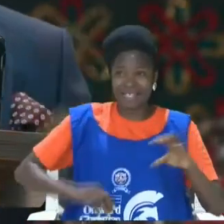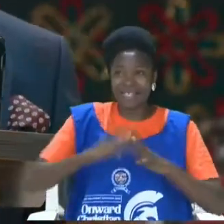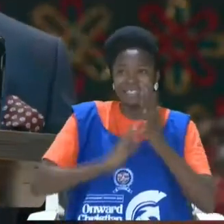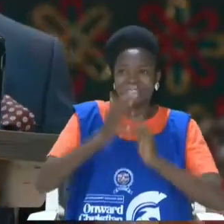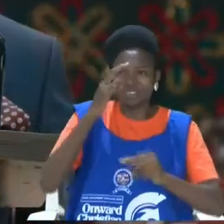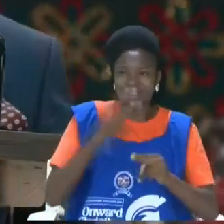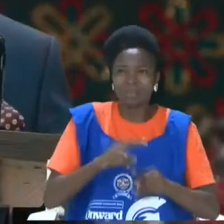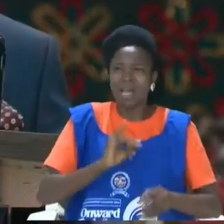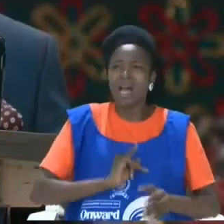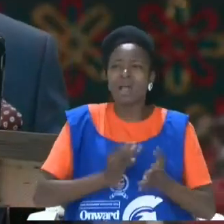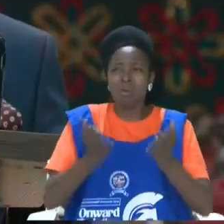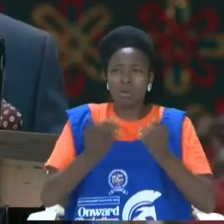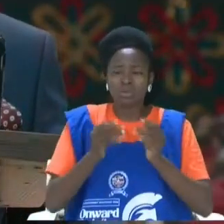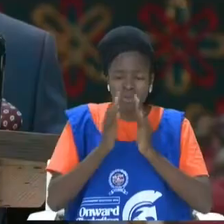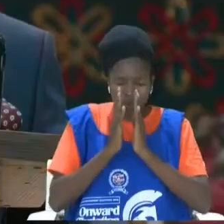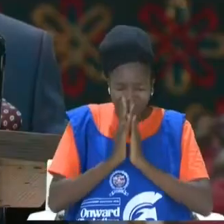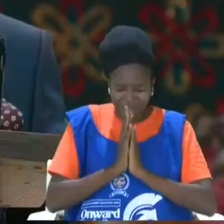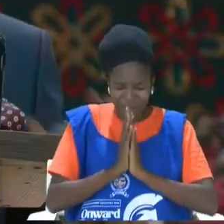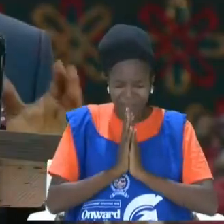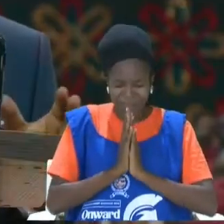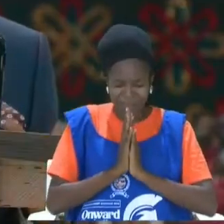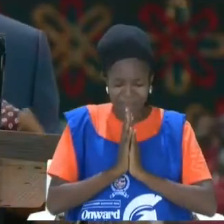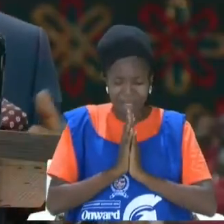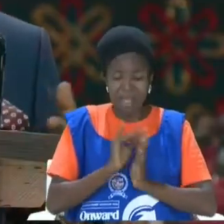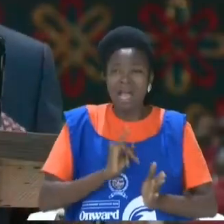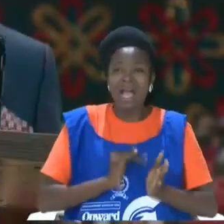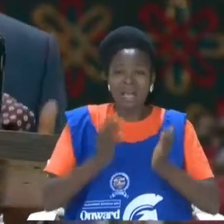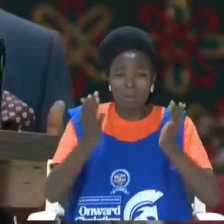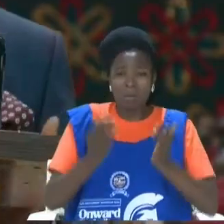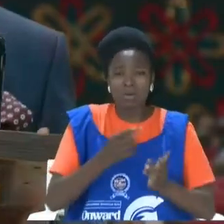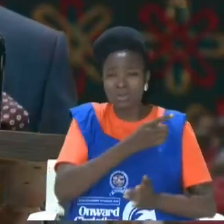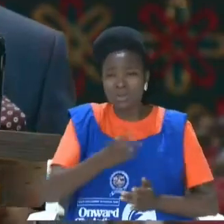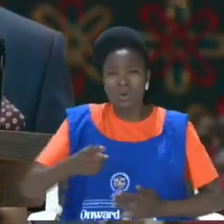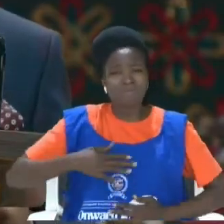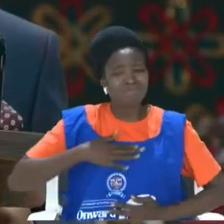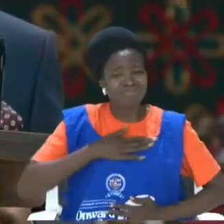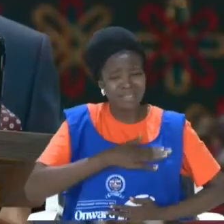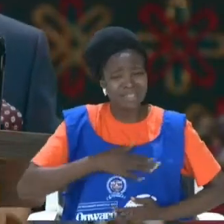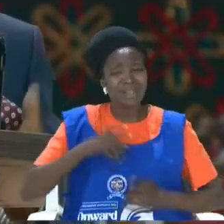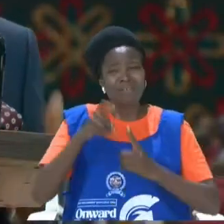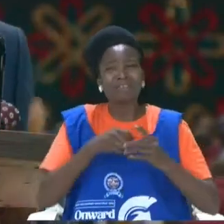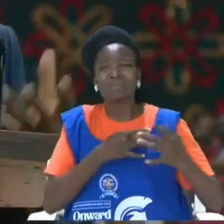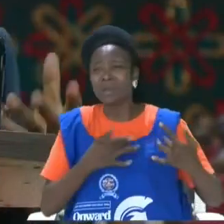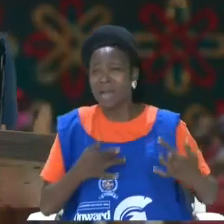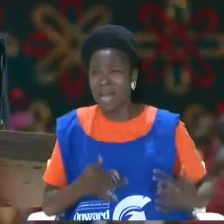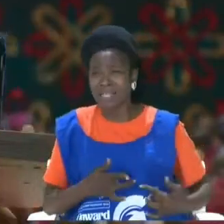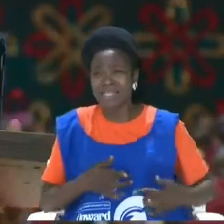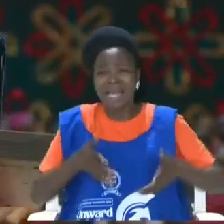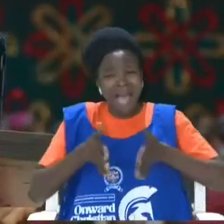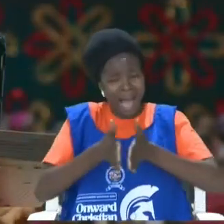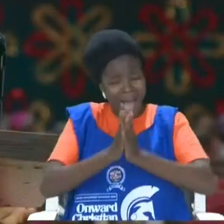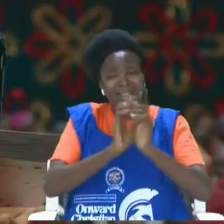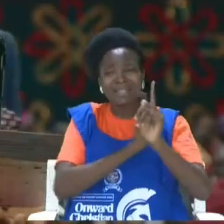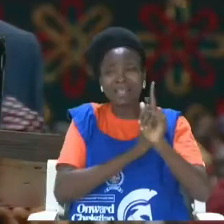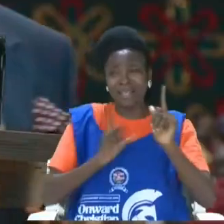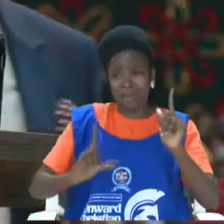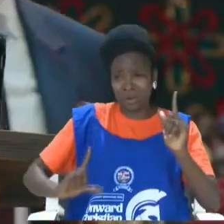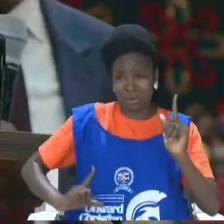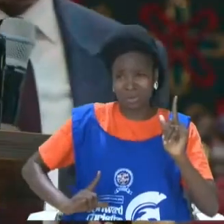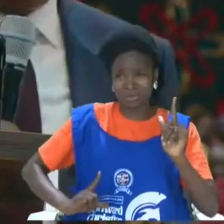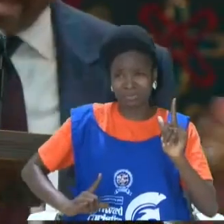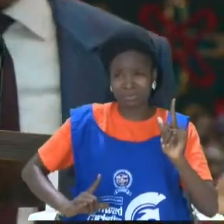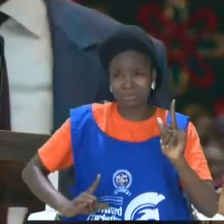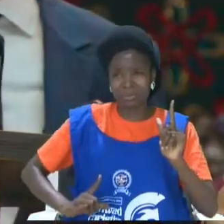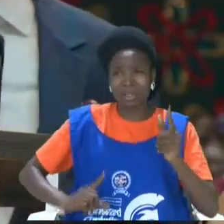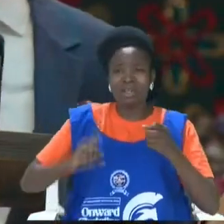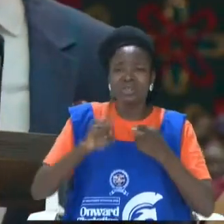us to pray. And I want you to please, from your heart, ask the Lord